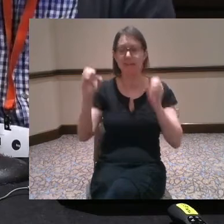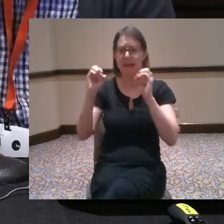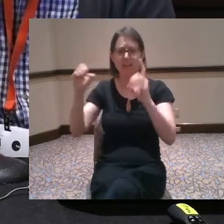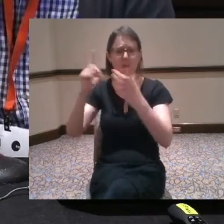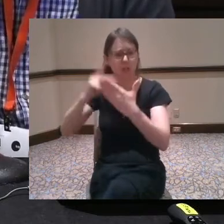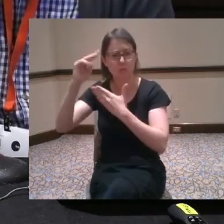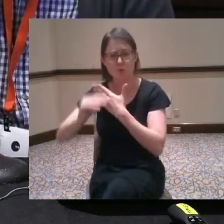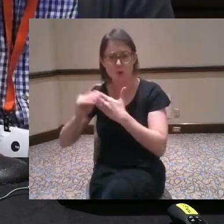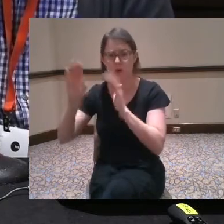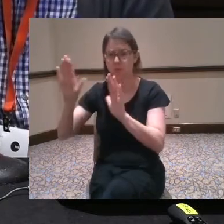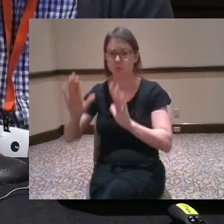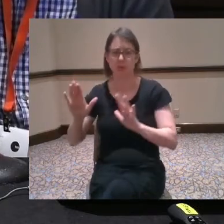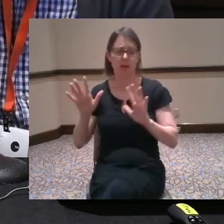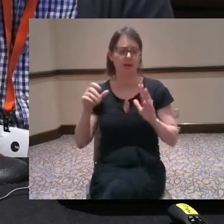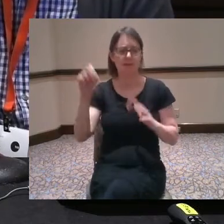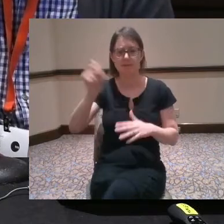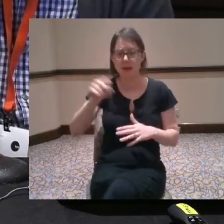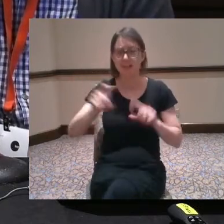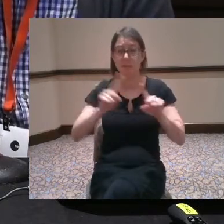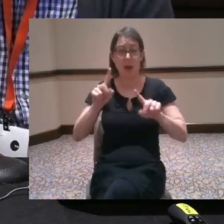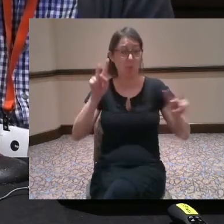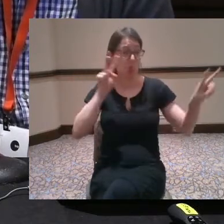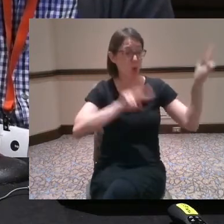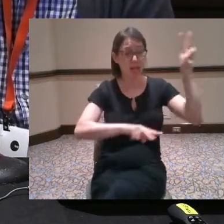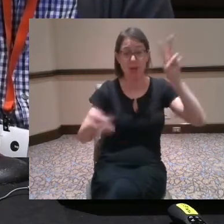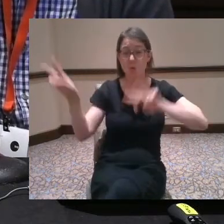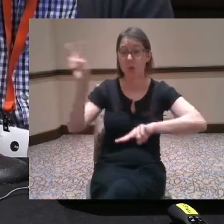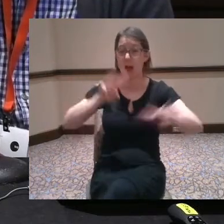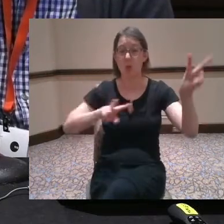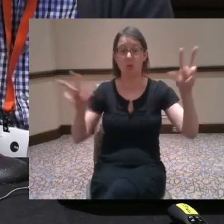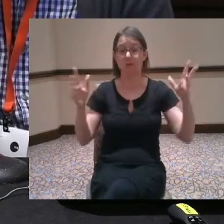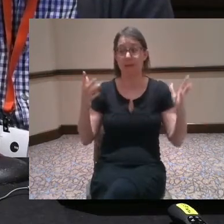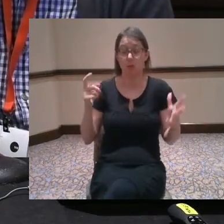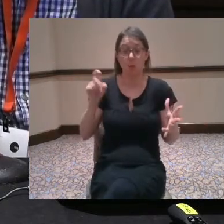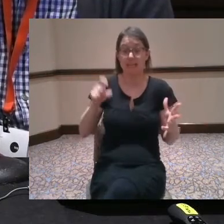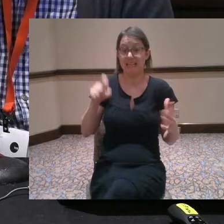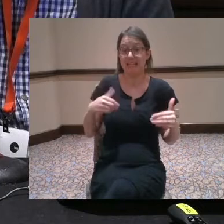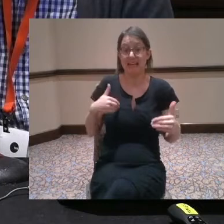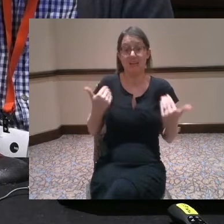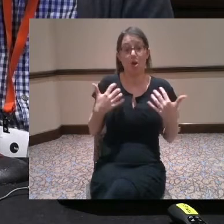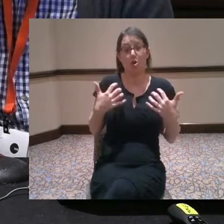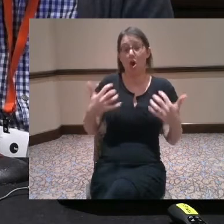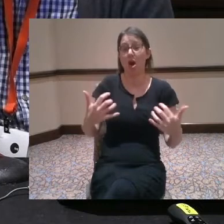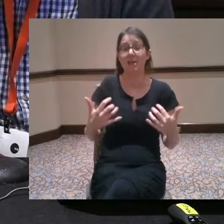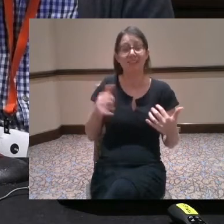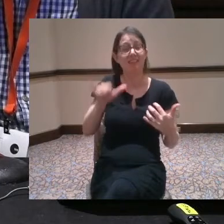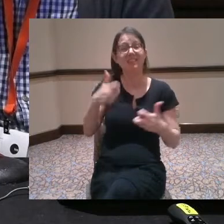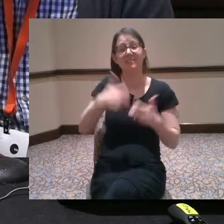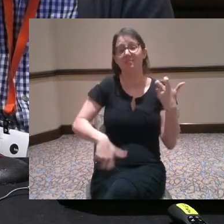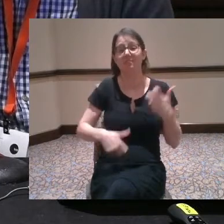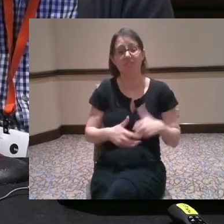programs, you know, I look around. We're looking for younger to build new audiences. That's so difficult.